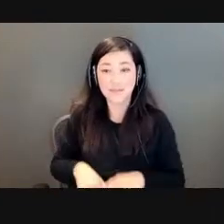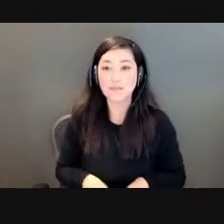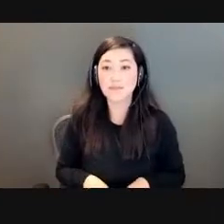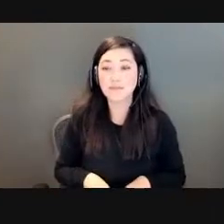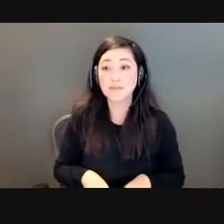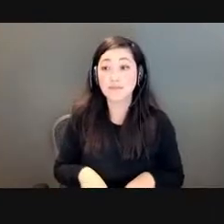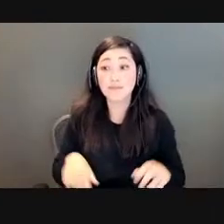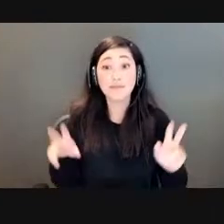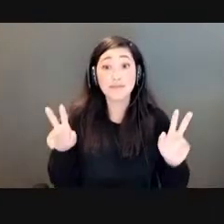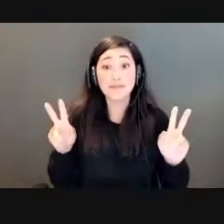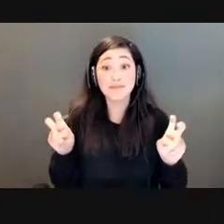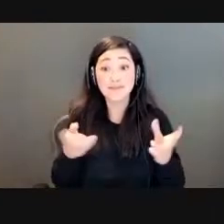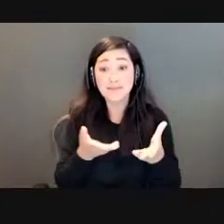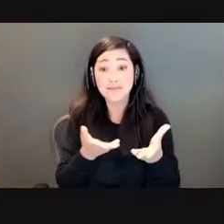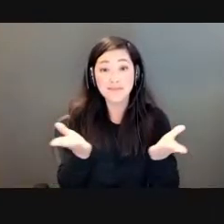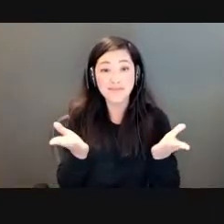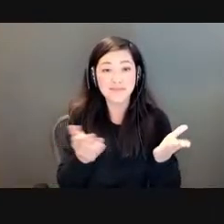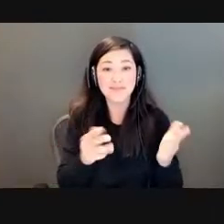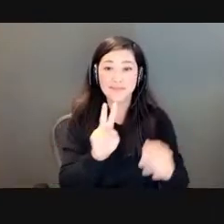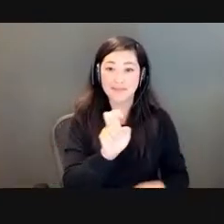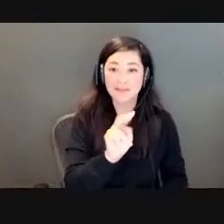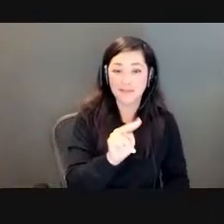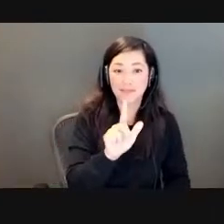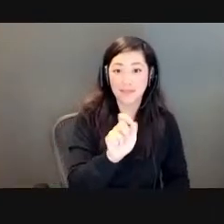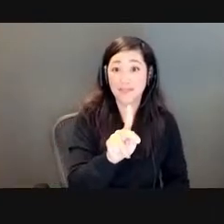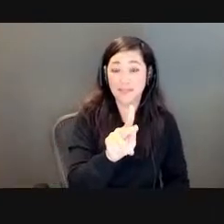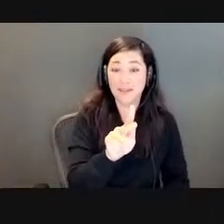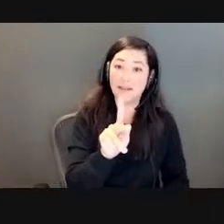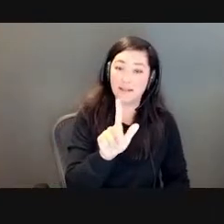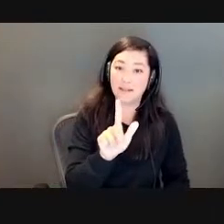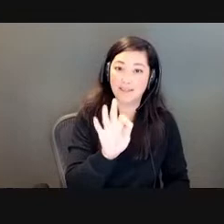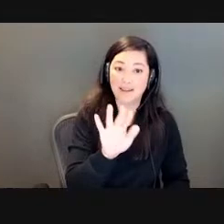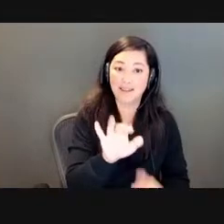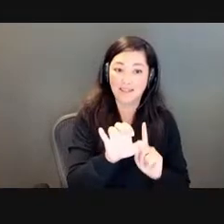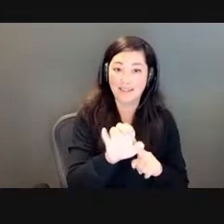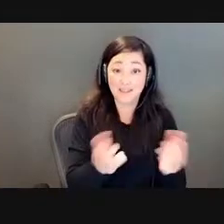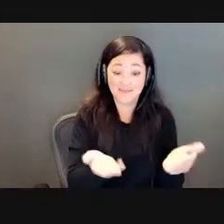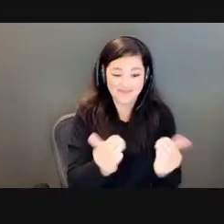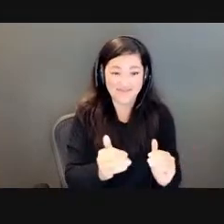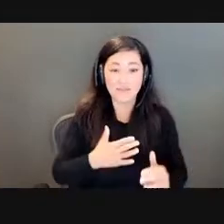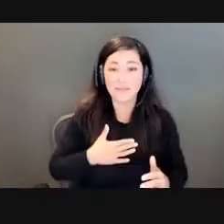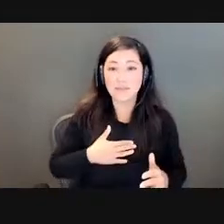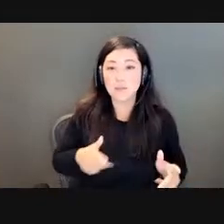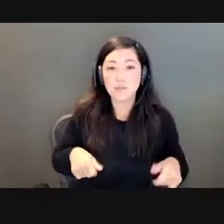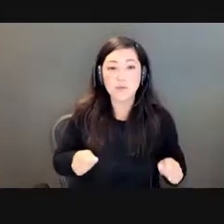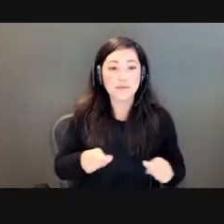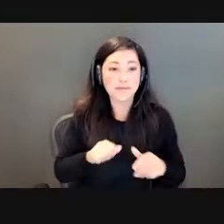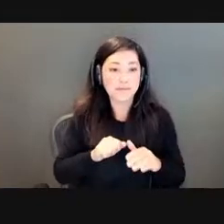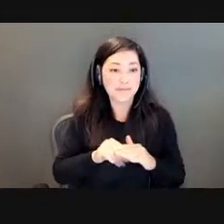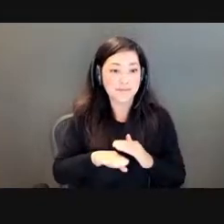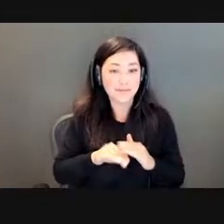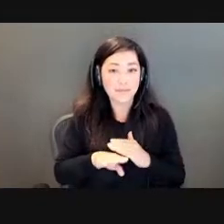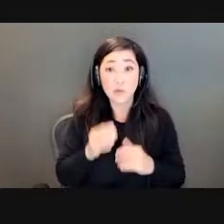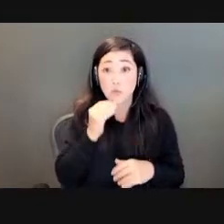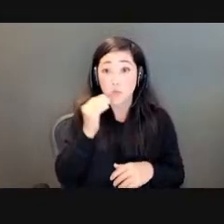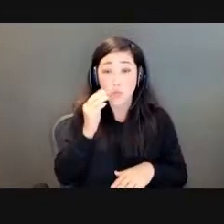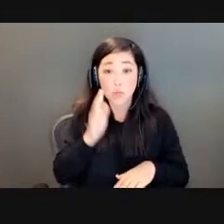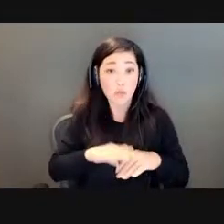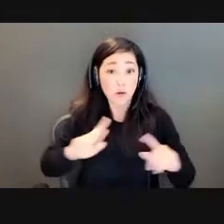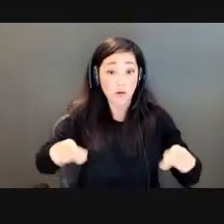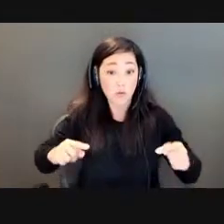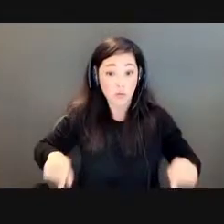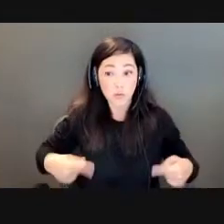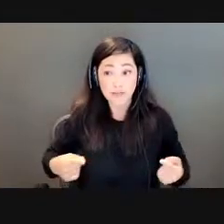of this particular slide is Van Life. The subtitle is My Wheelchair Accessible Home on Wheels. On the right-hand